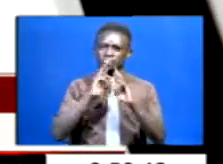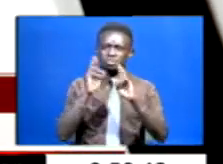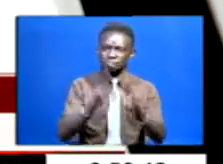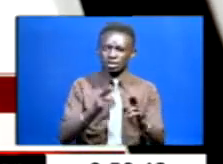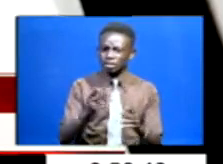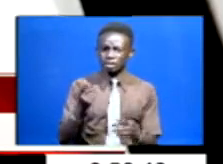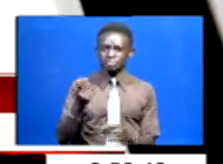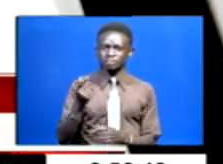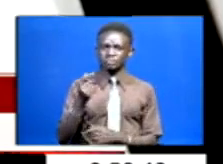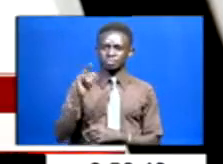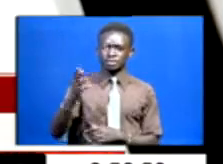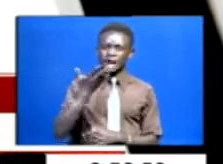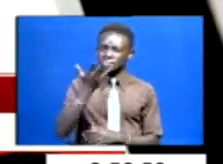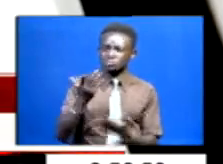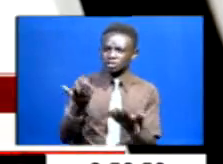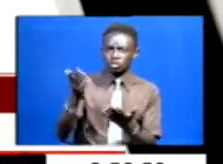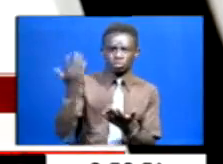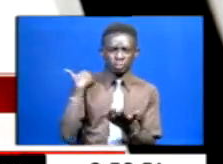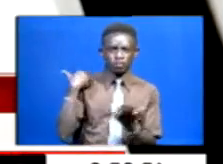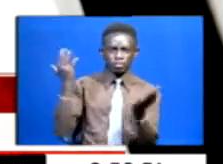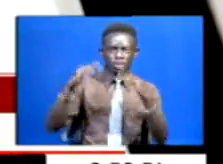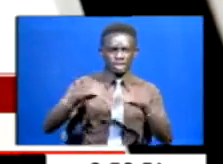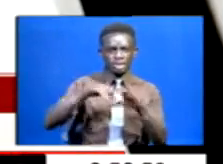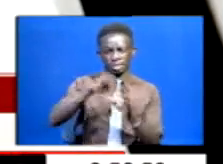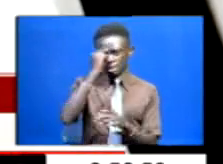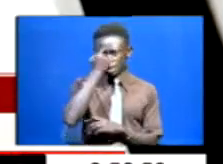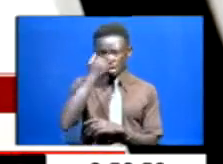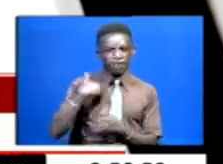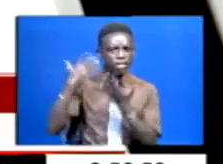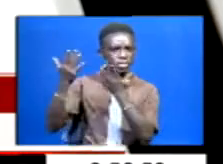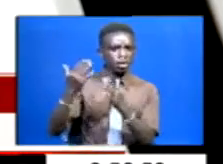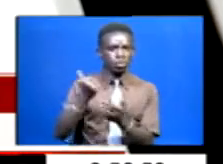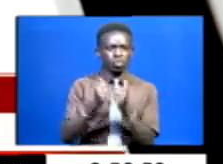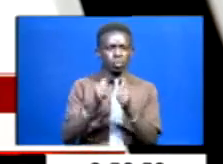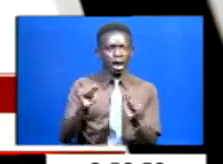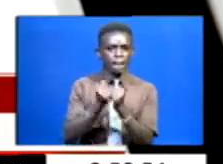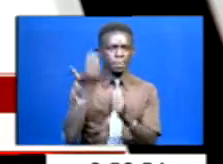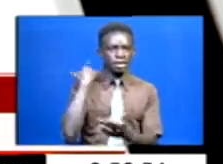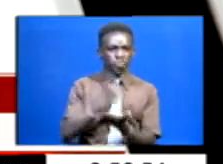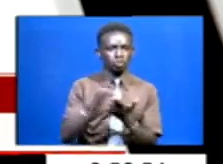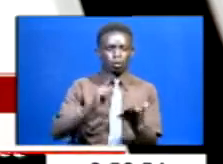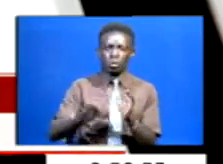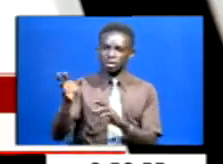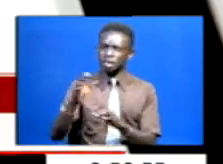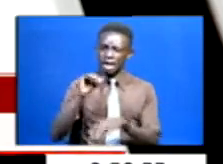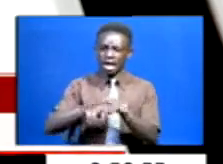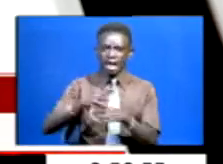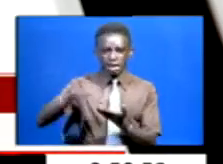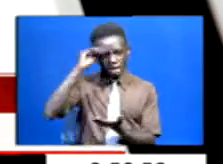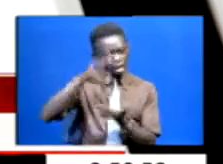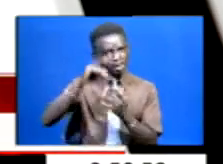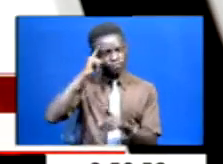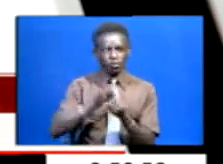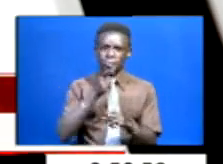ICT Summit, the Connect Summit in Diani that took place last week. Yes. What were the outcomes of this particular summit that was pegged at